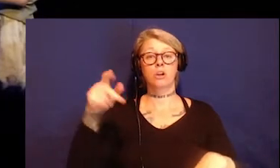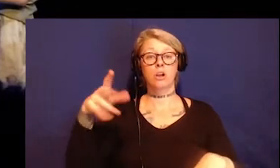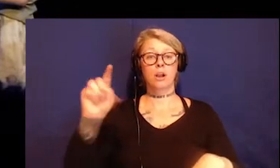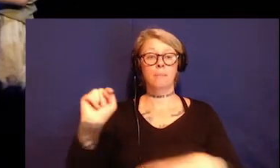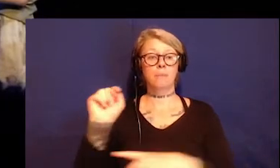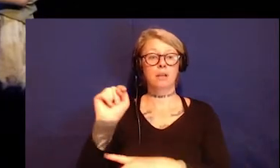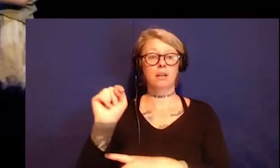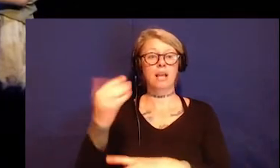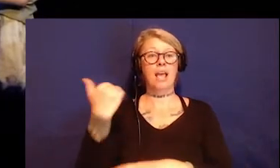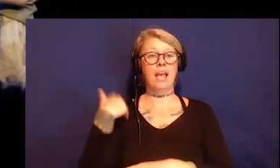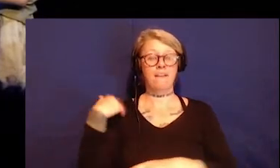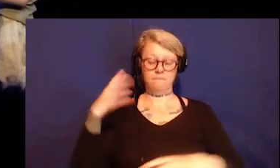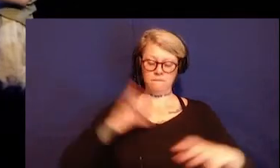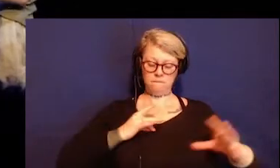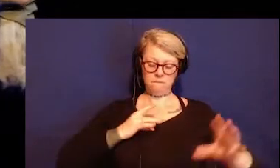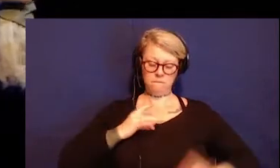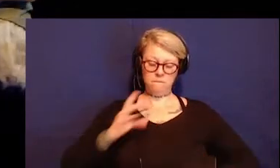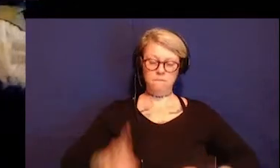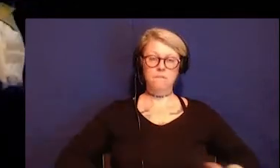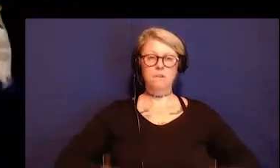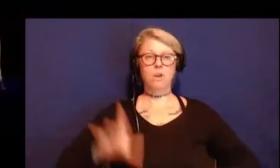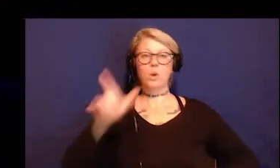and Galina's clothing.